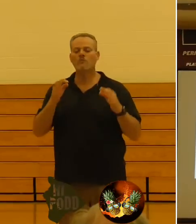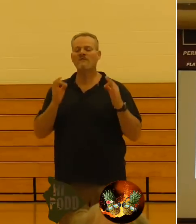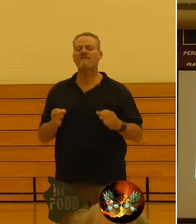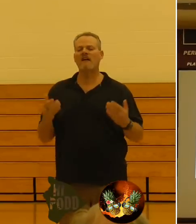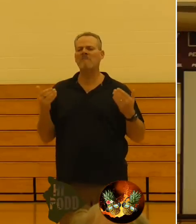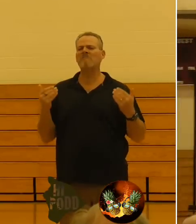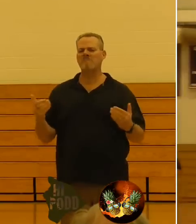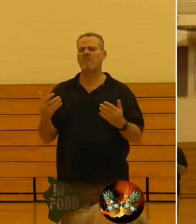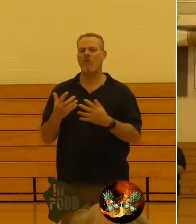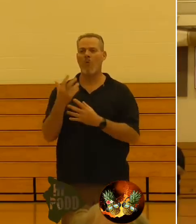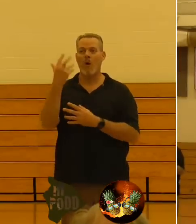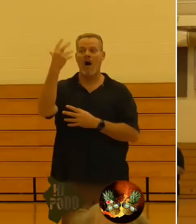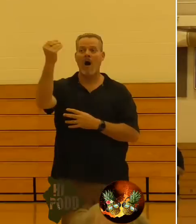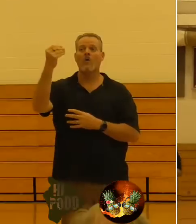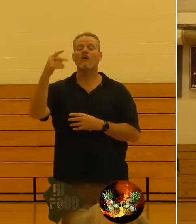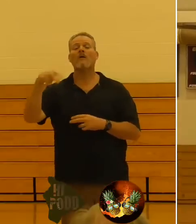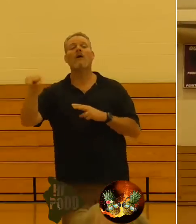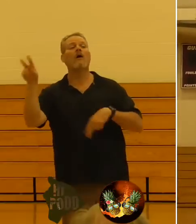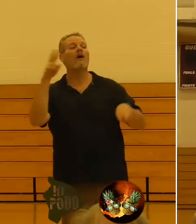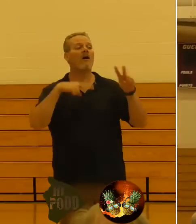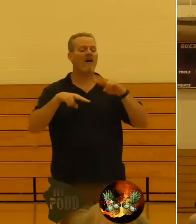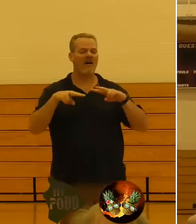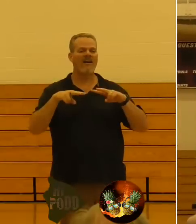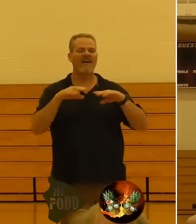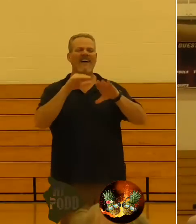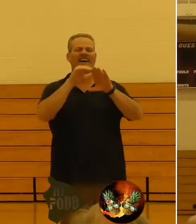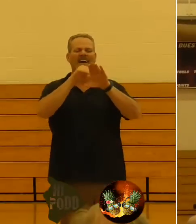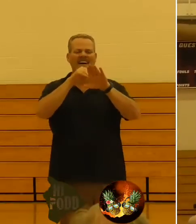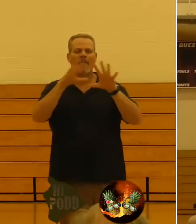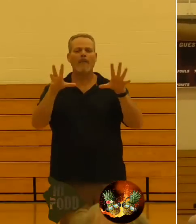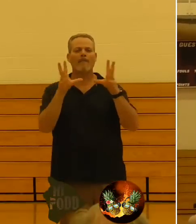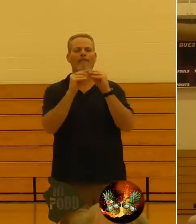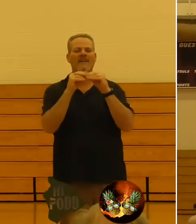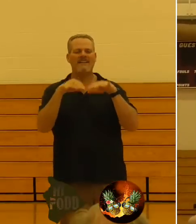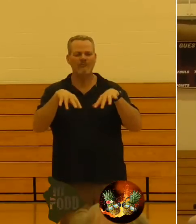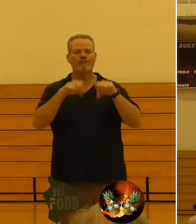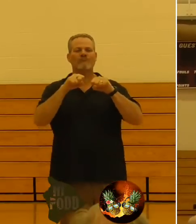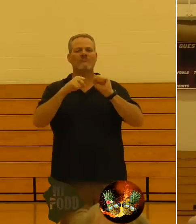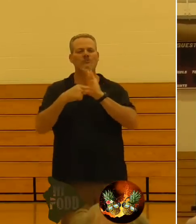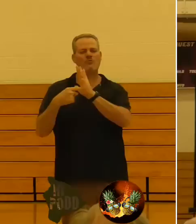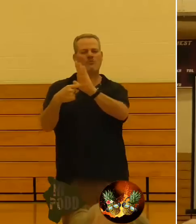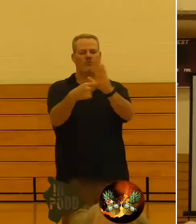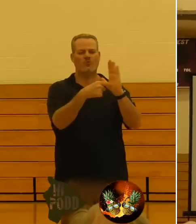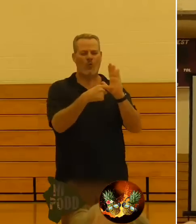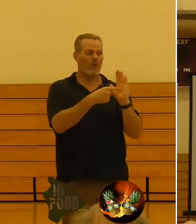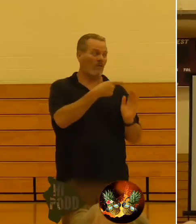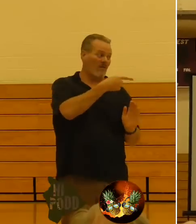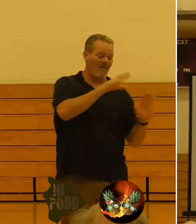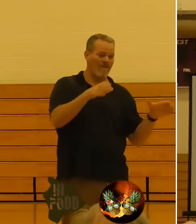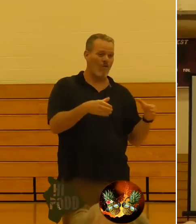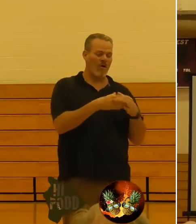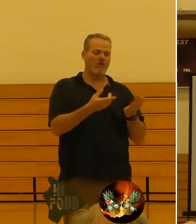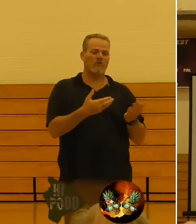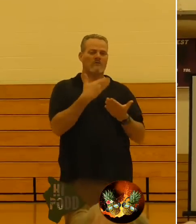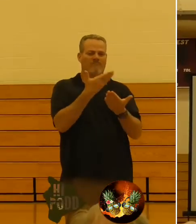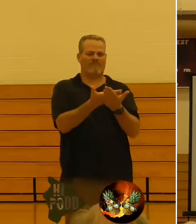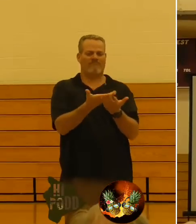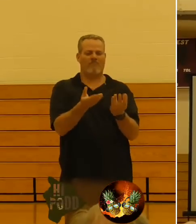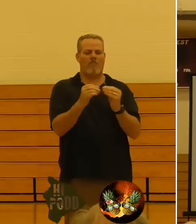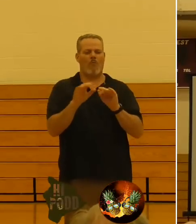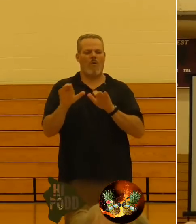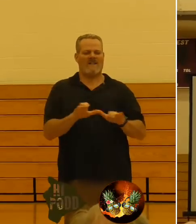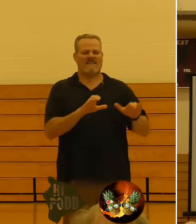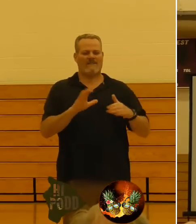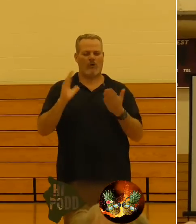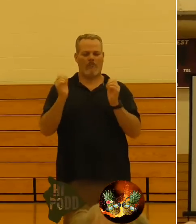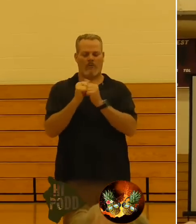go out and let you all know that the volcano's showing a little bit more activity than what we've seen